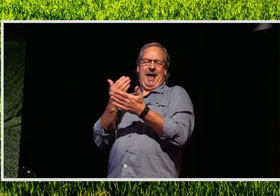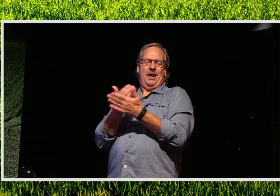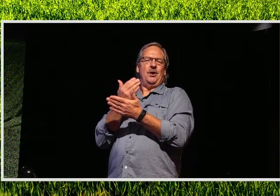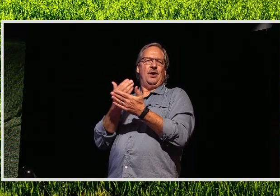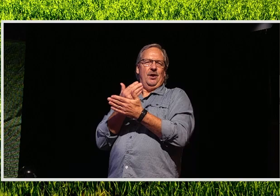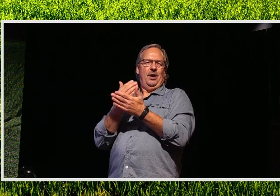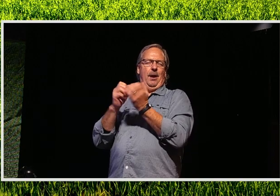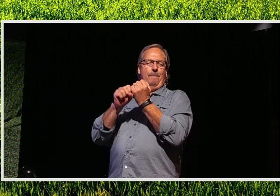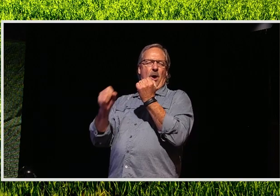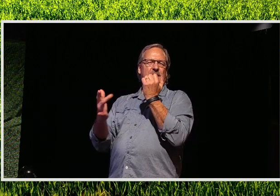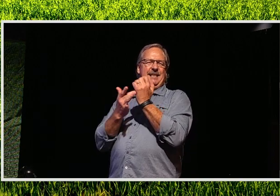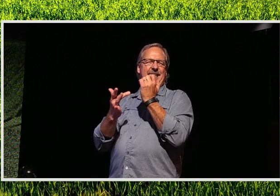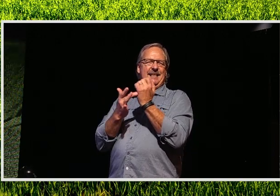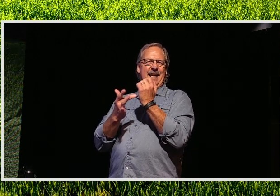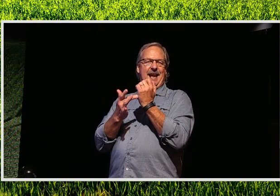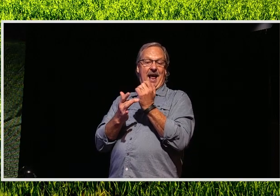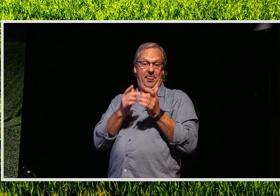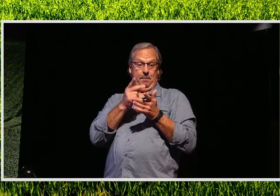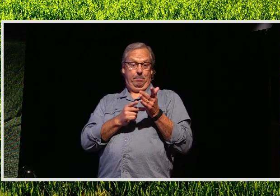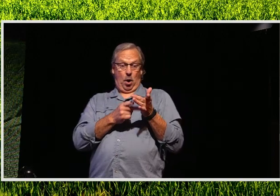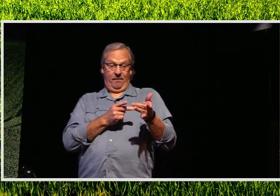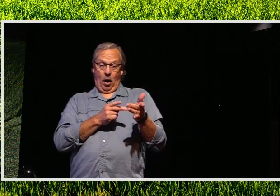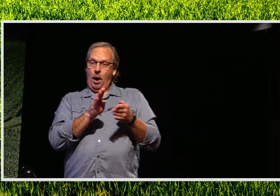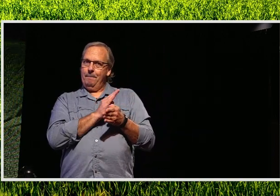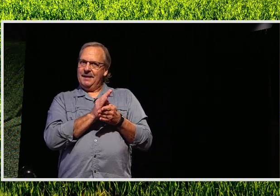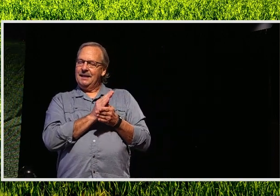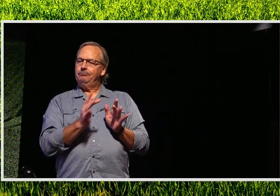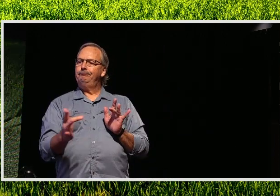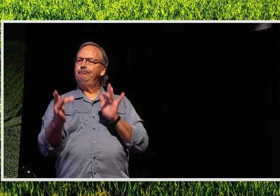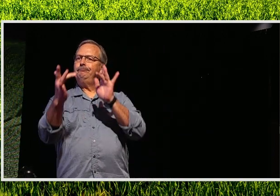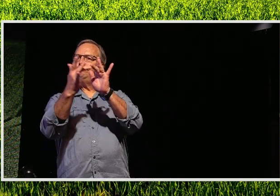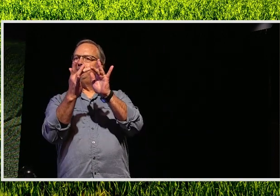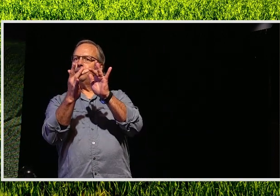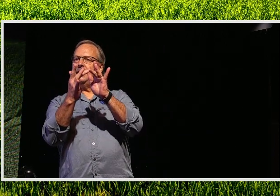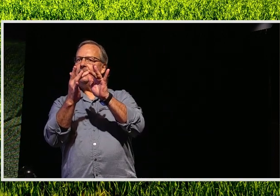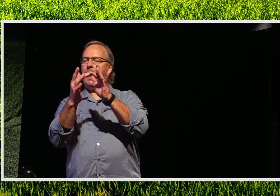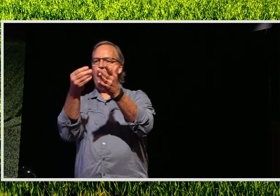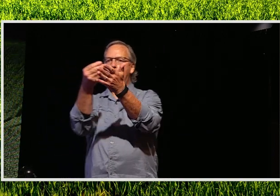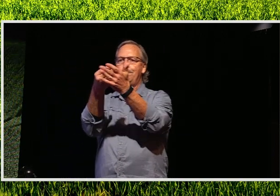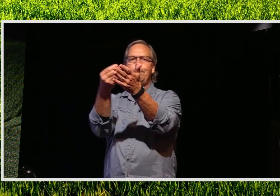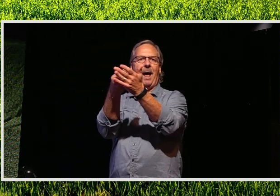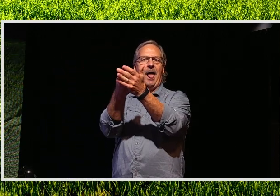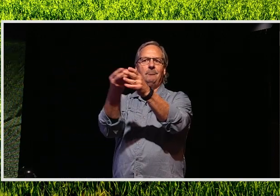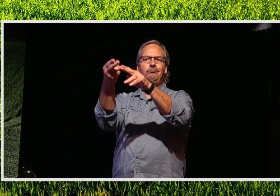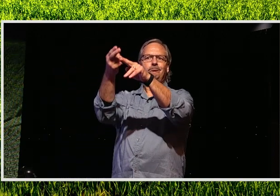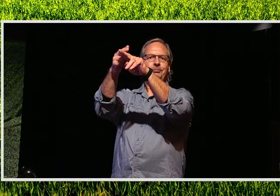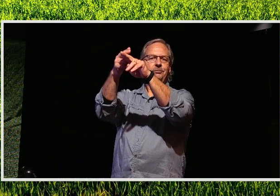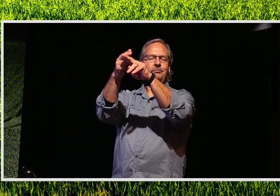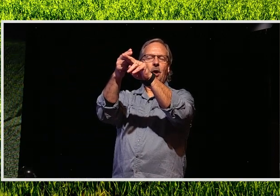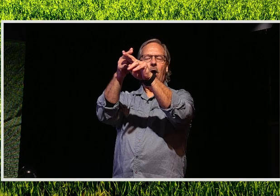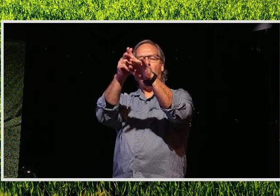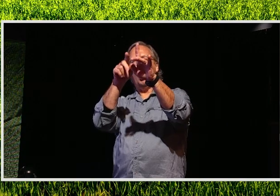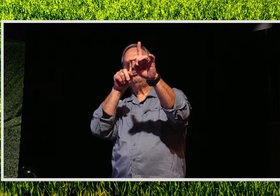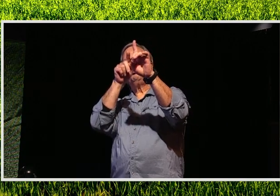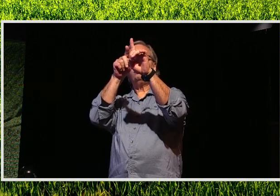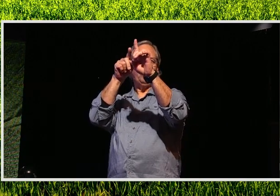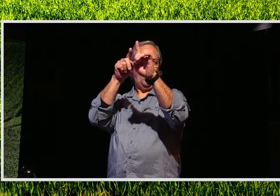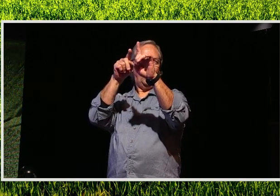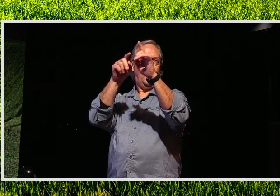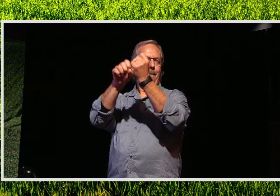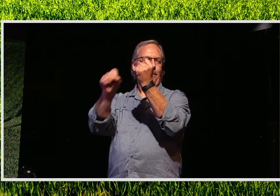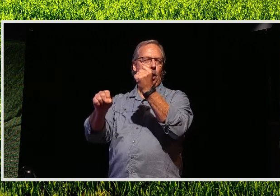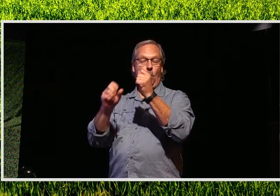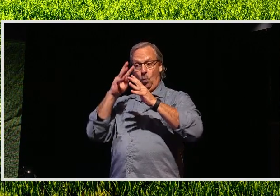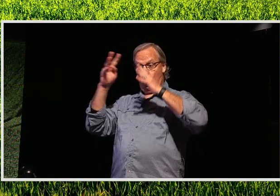techniques, and this arm of our business allows us to reach and monetize more of our target market. We created